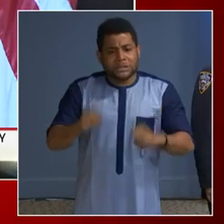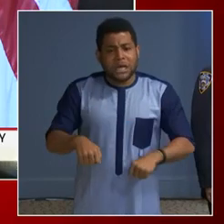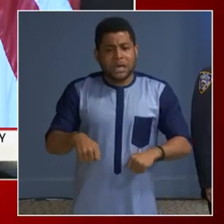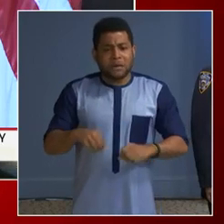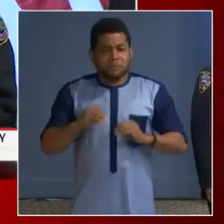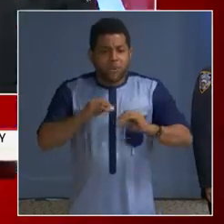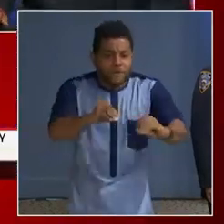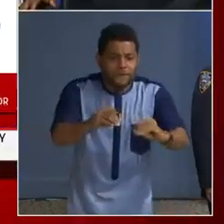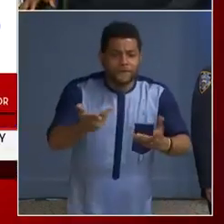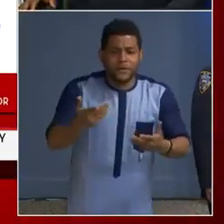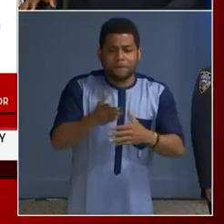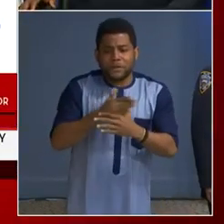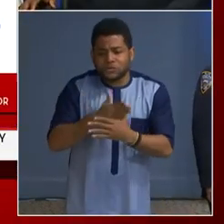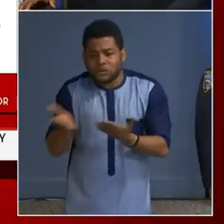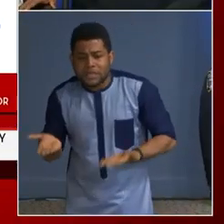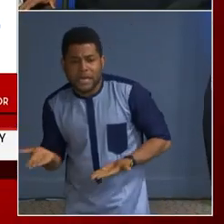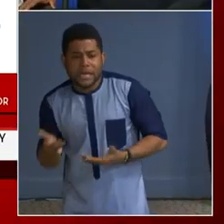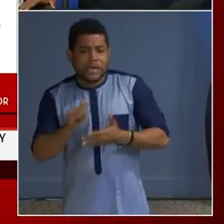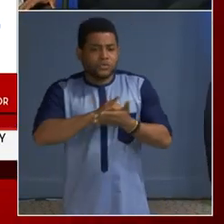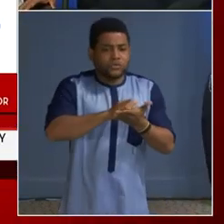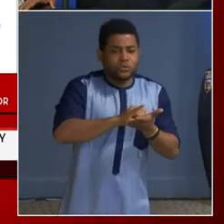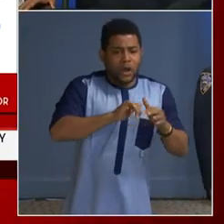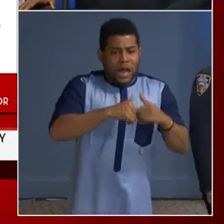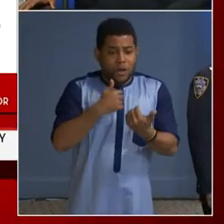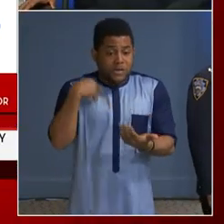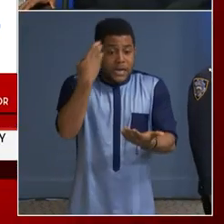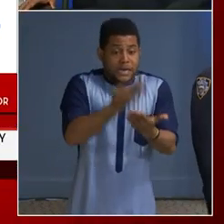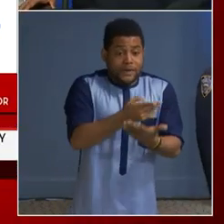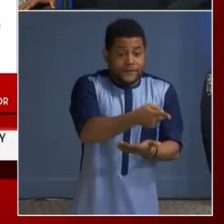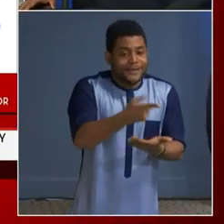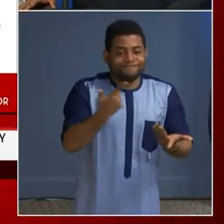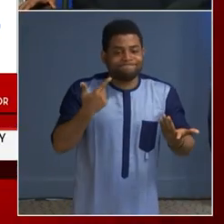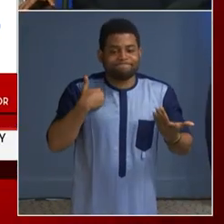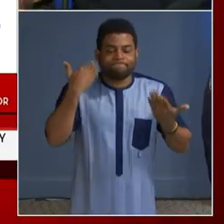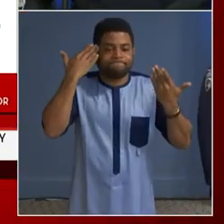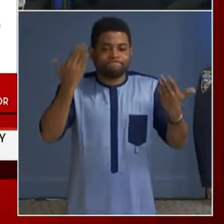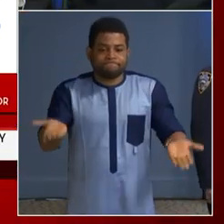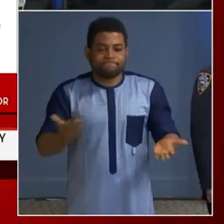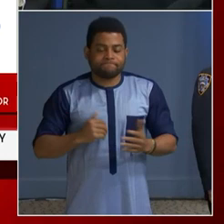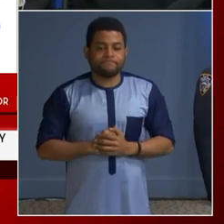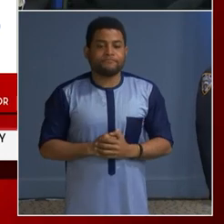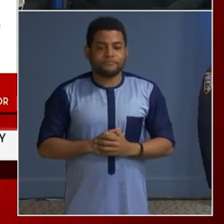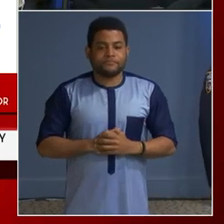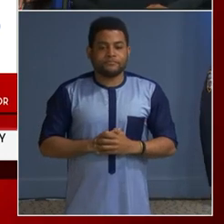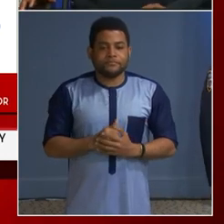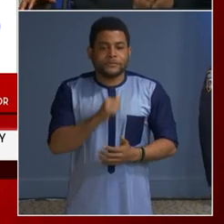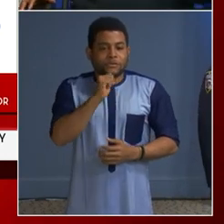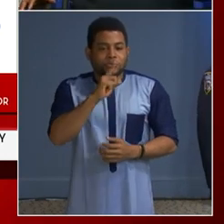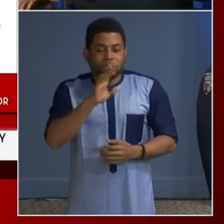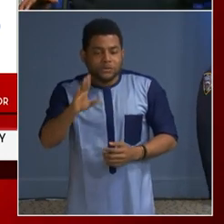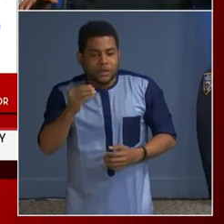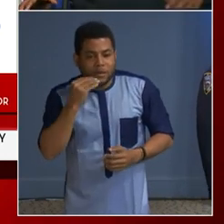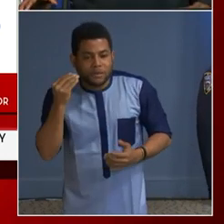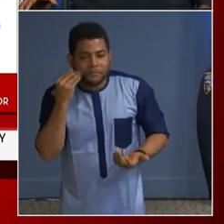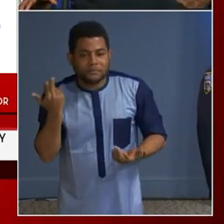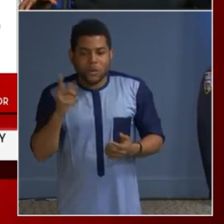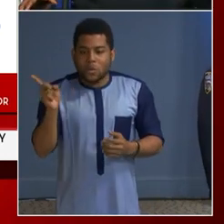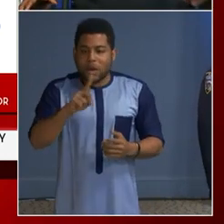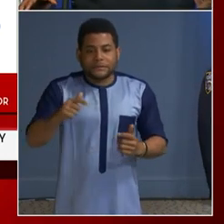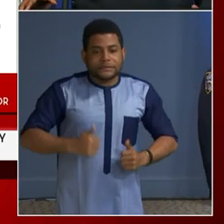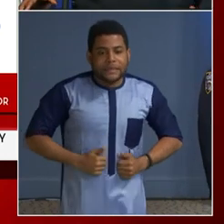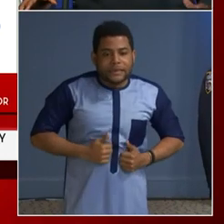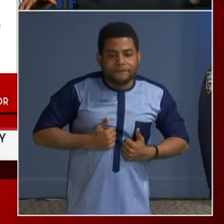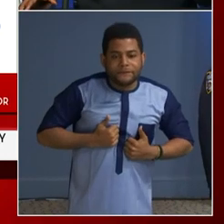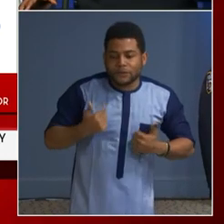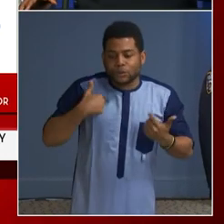York, how he got there, uncertain of what his home residence, place of residence, we're